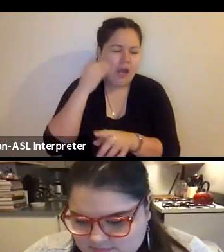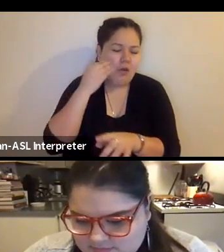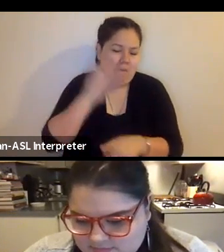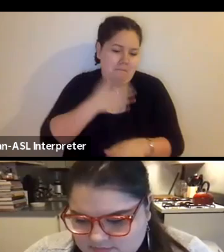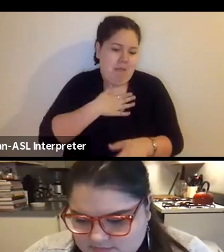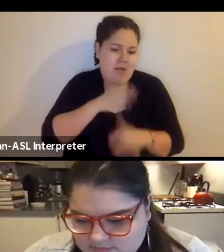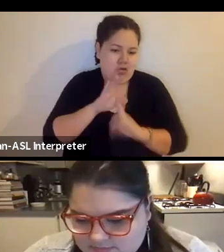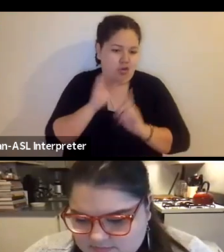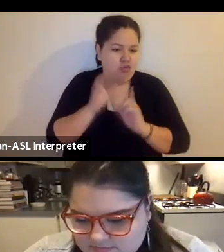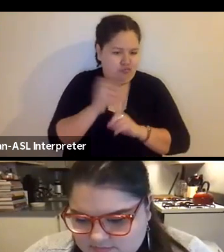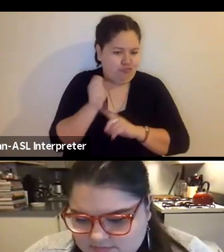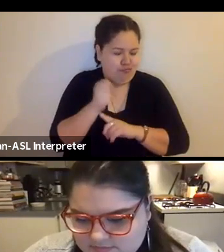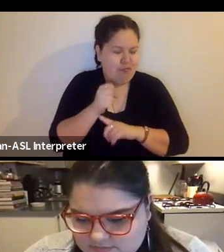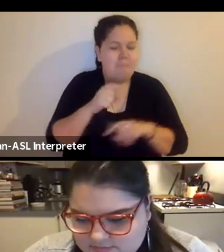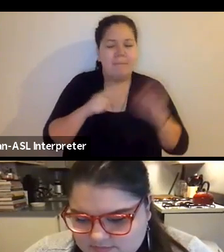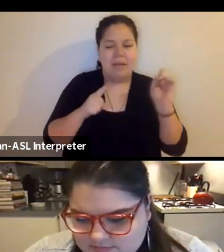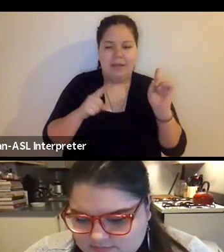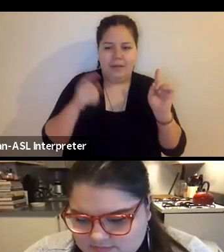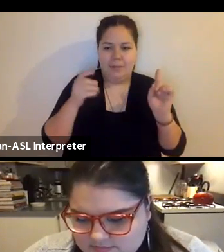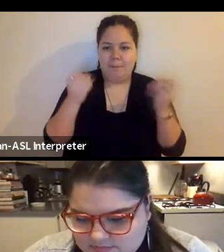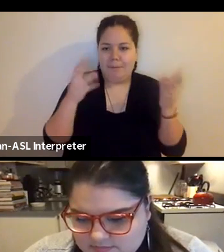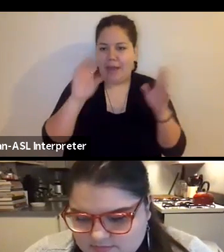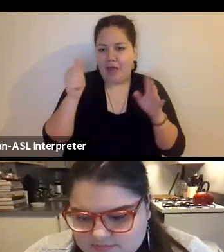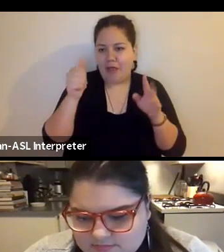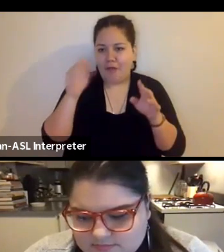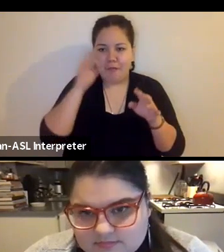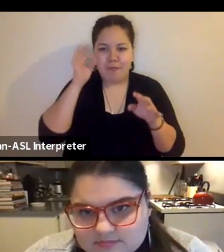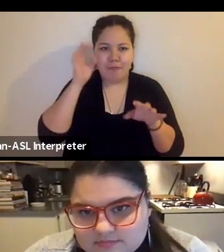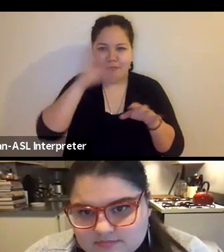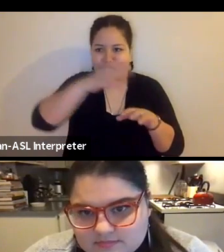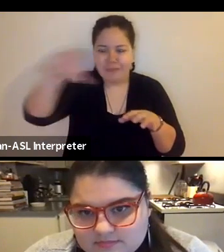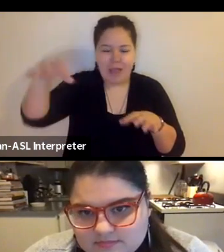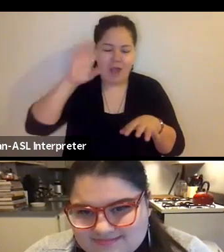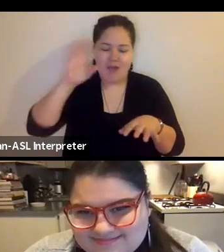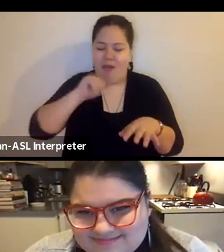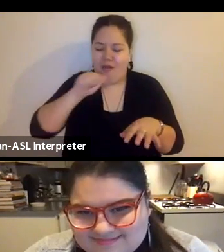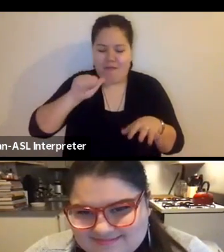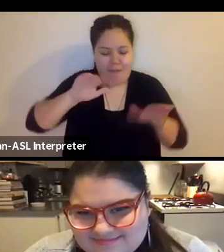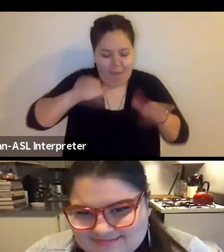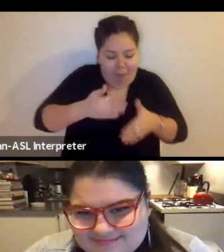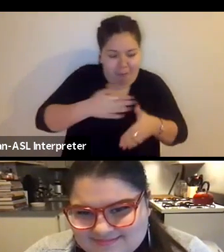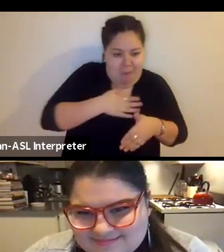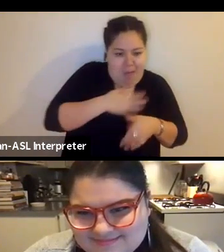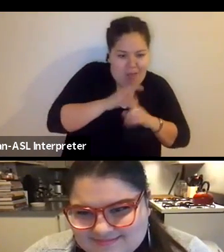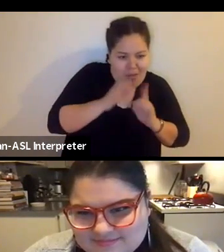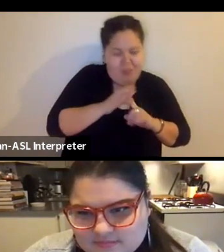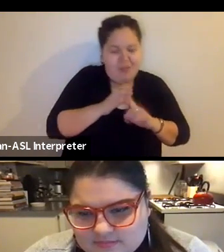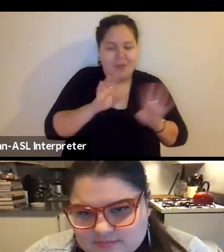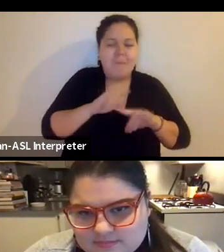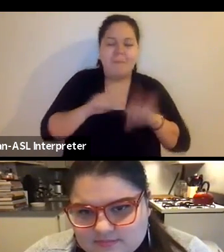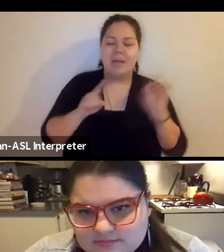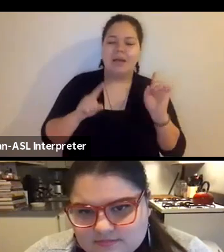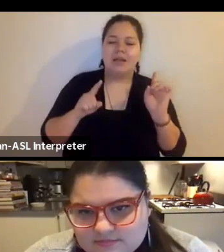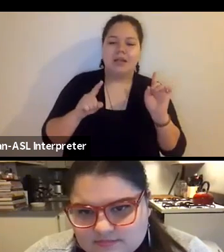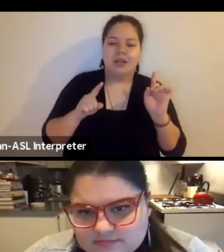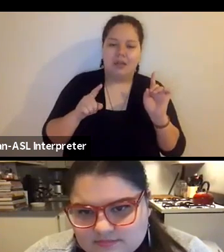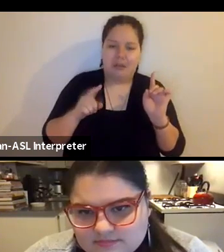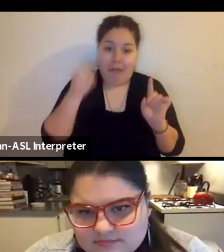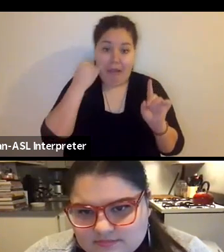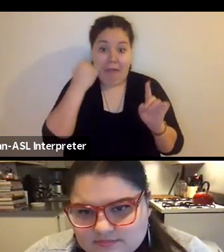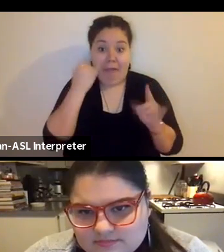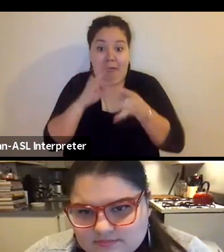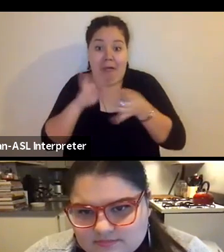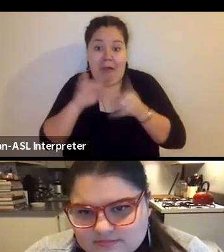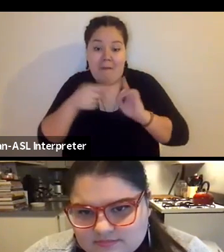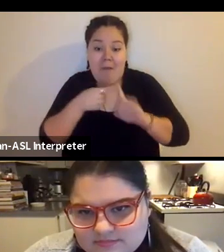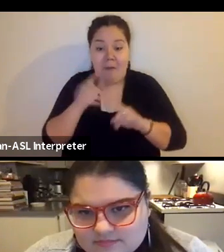right? You know, so I won't get, I'll try not to get too Anishinaabe-centric on you, but if I do, well, forgive